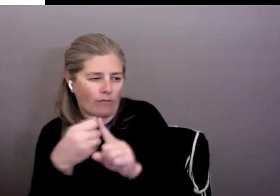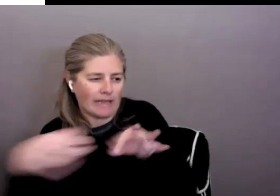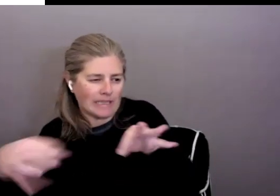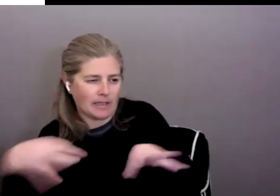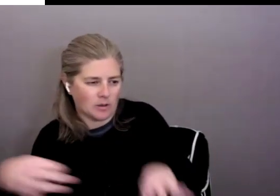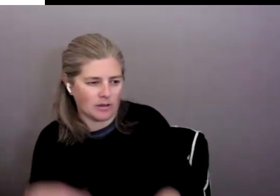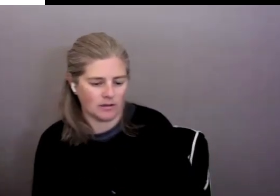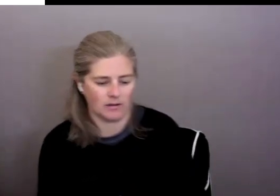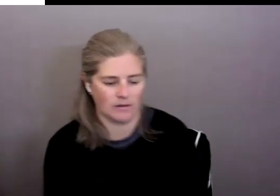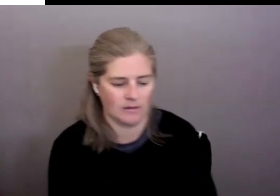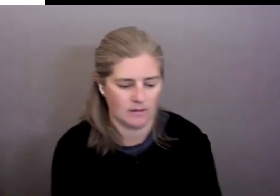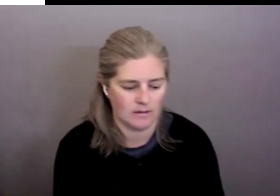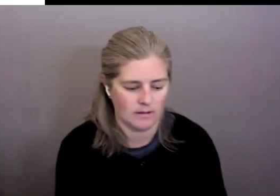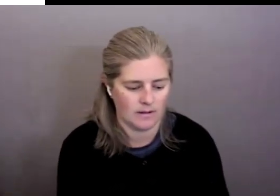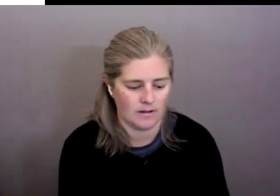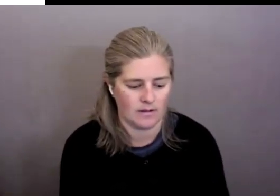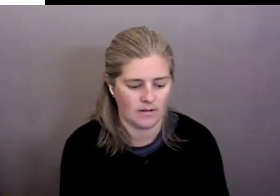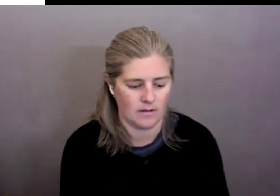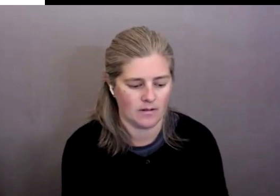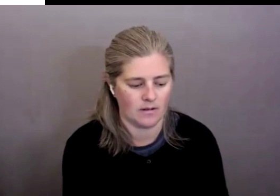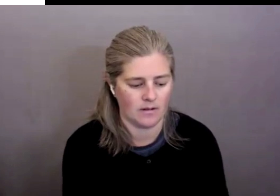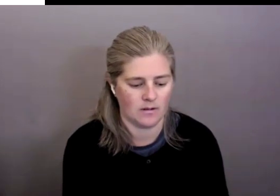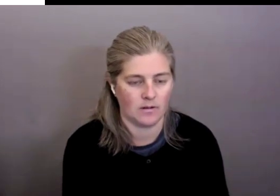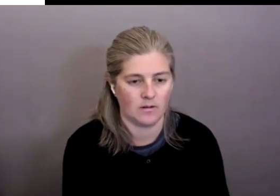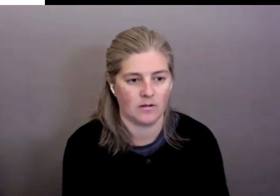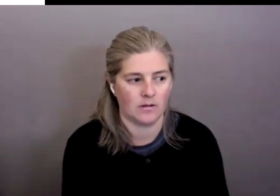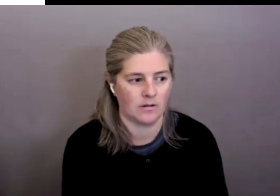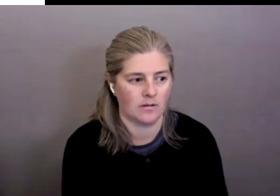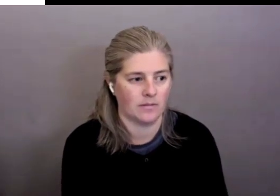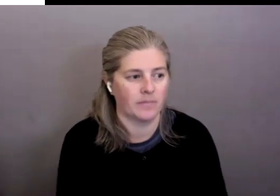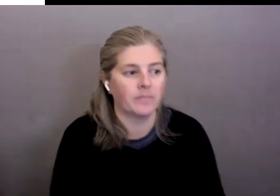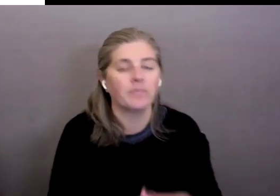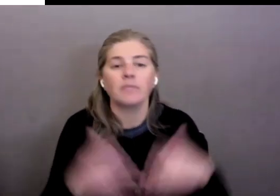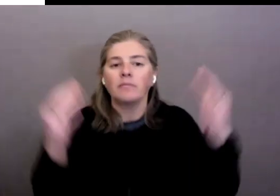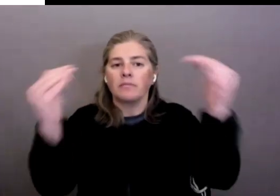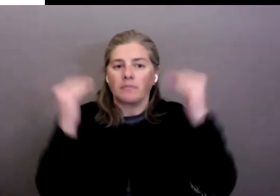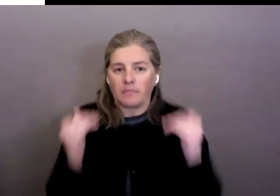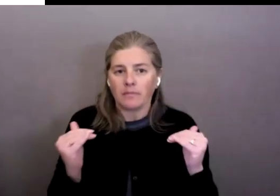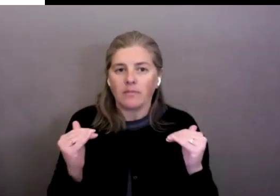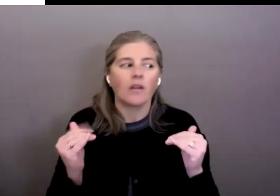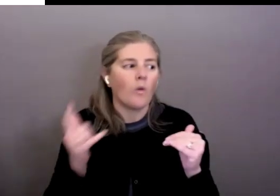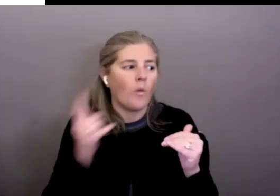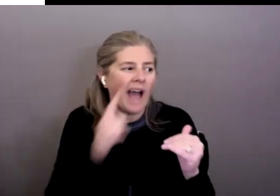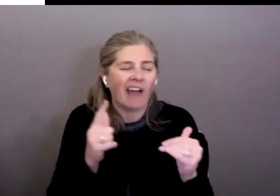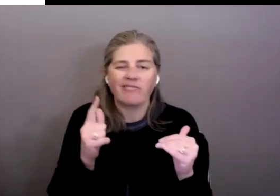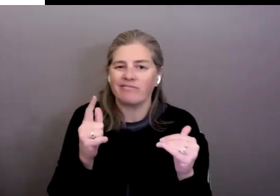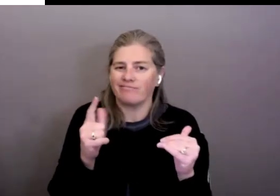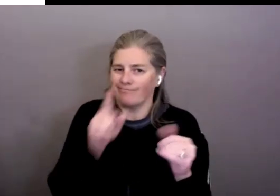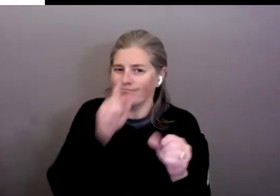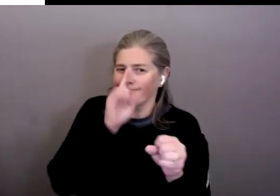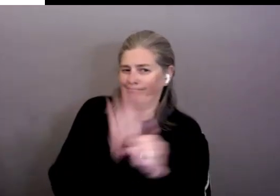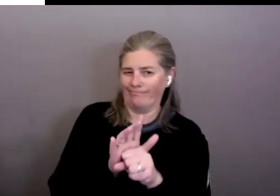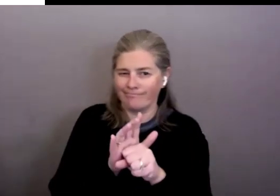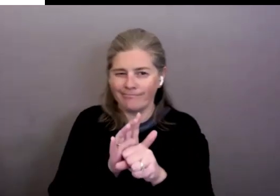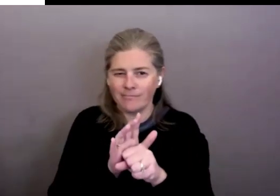So as with risk screening, the SUA has discretion to decide whether to require assurances specific to each agreement